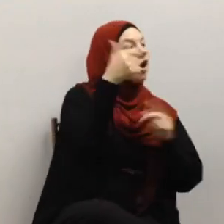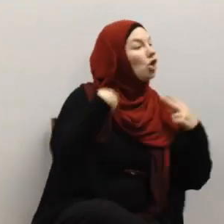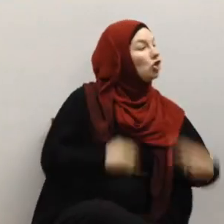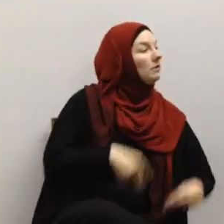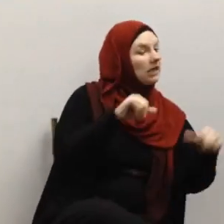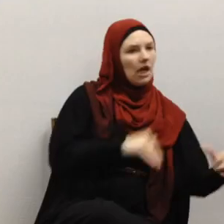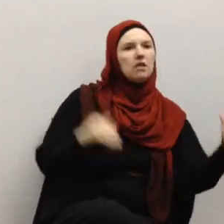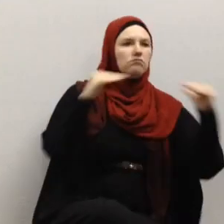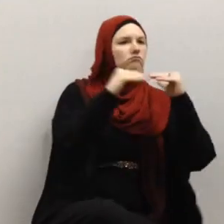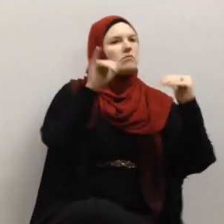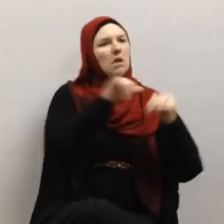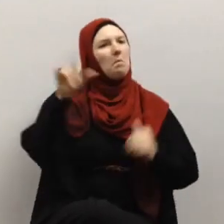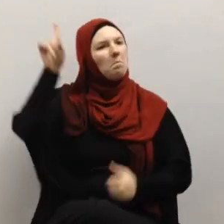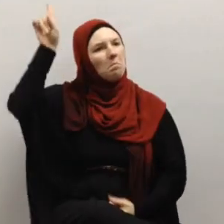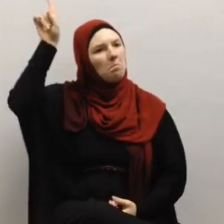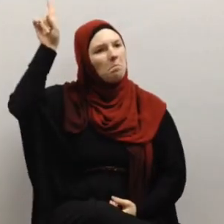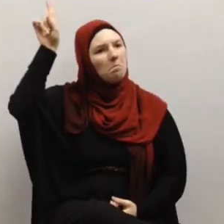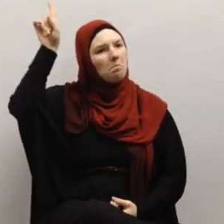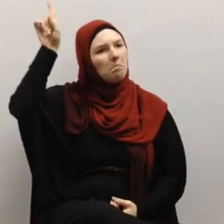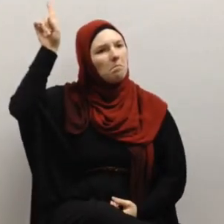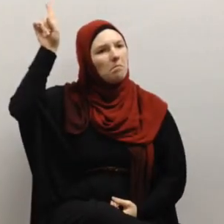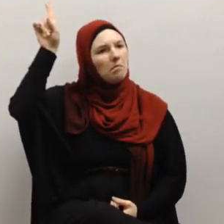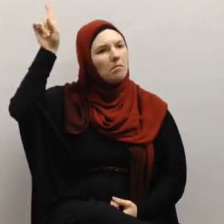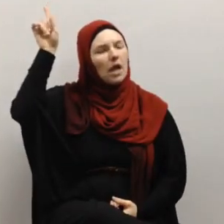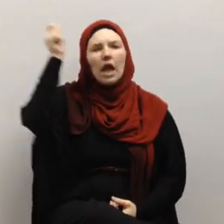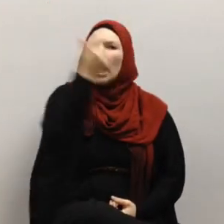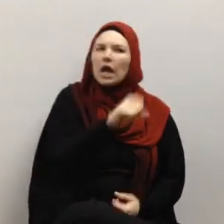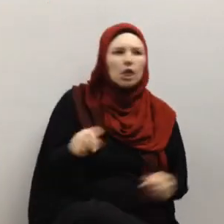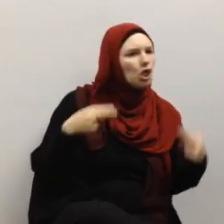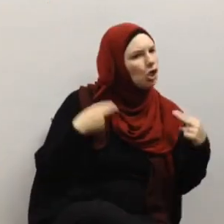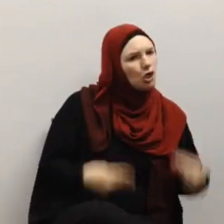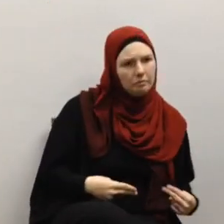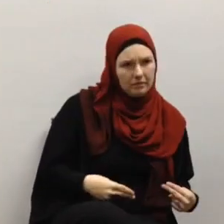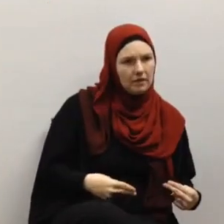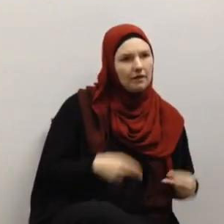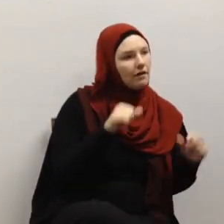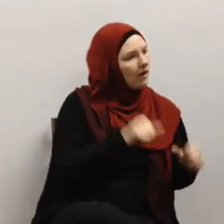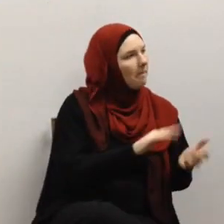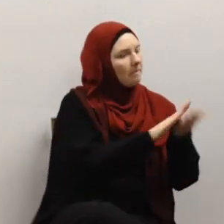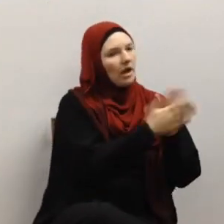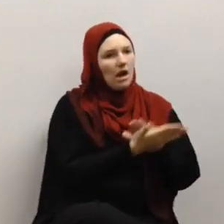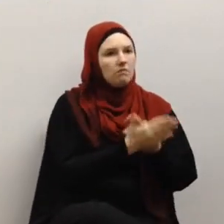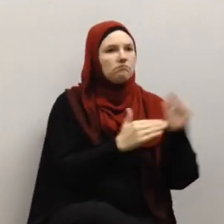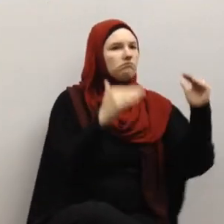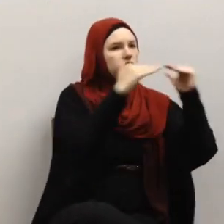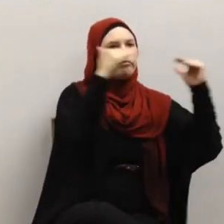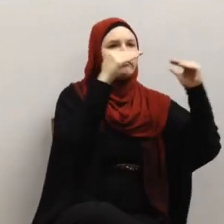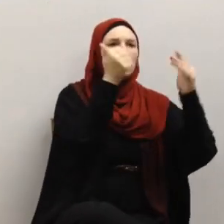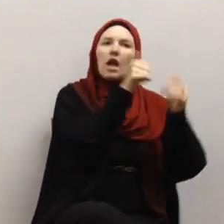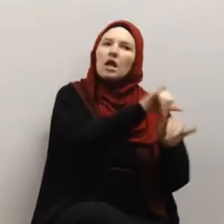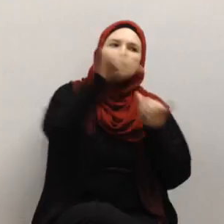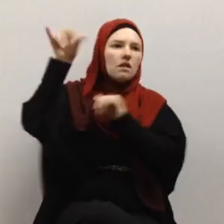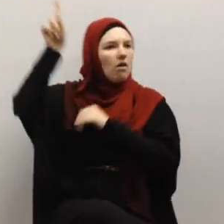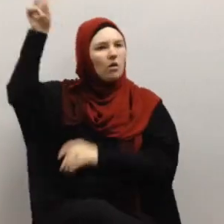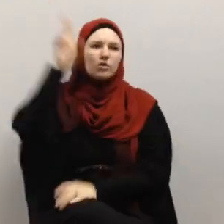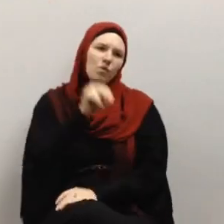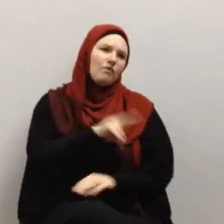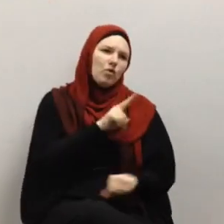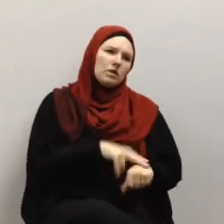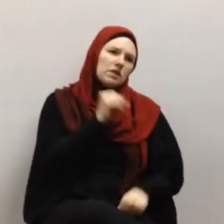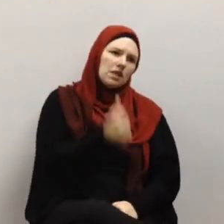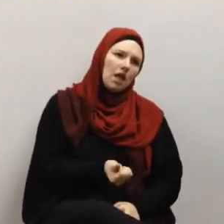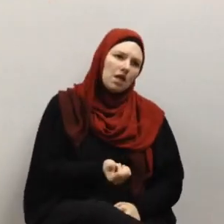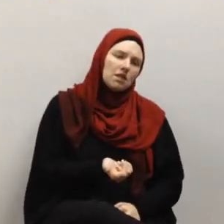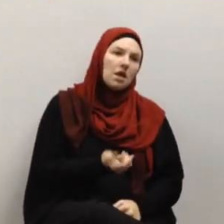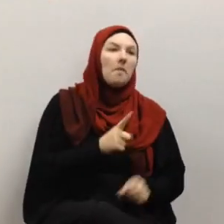that governs any part of our life that could be as just as Allah? Of course not. But why do we